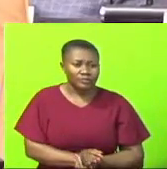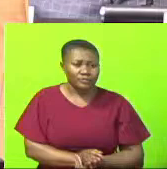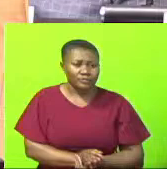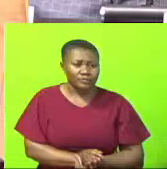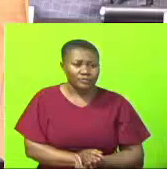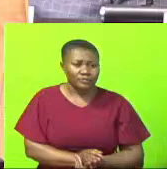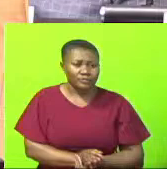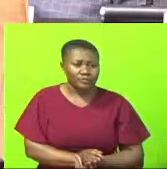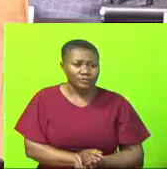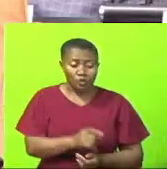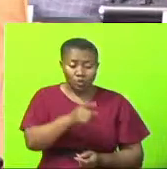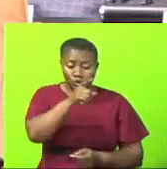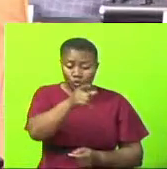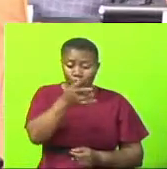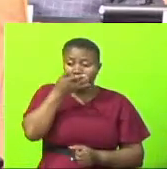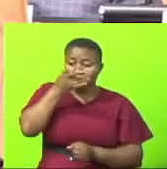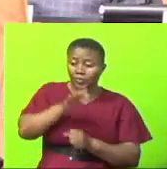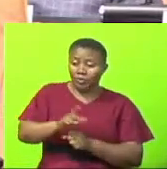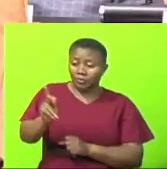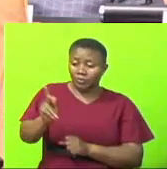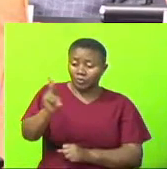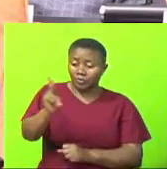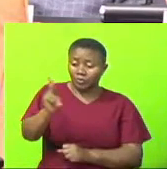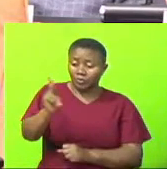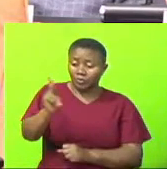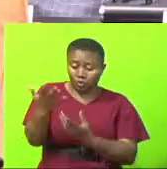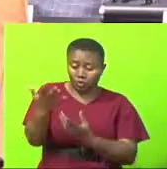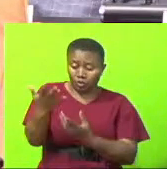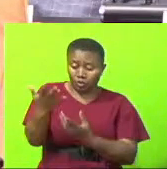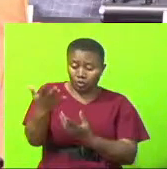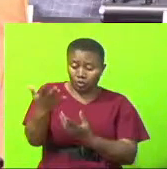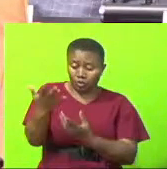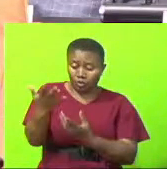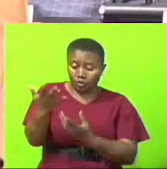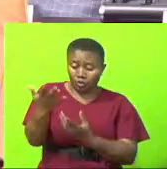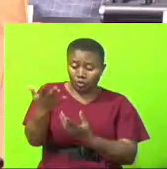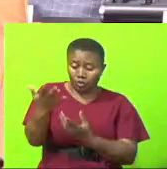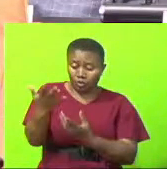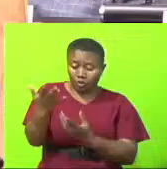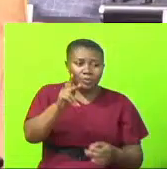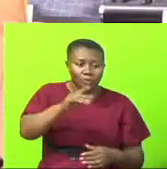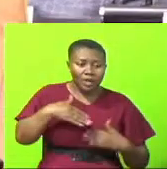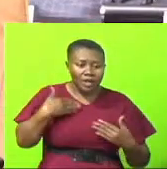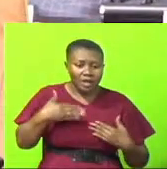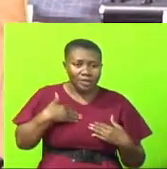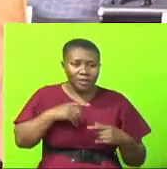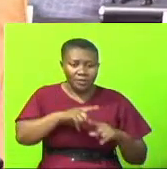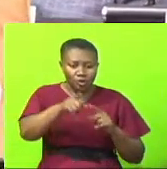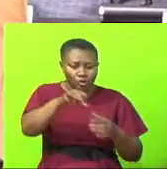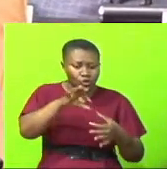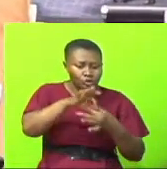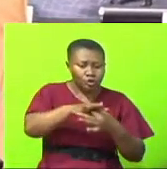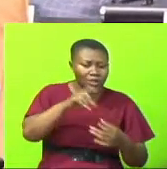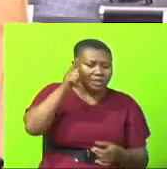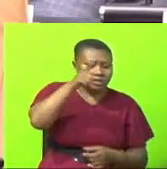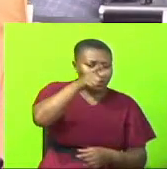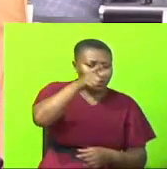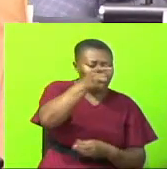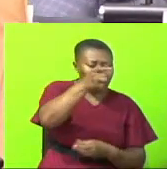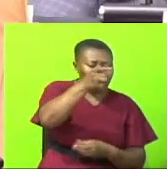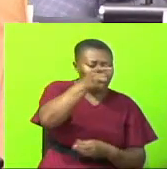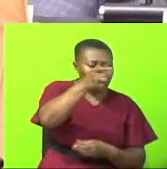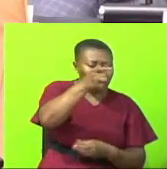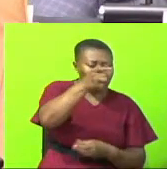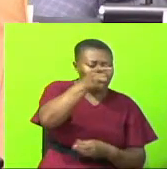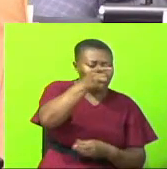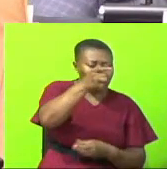and represent here for their personal interest or welfare. We wanted to prevent that. That is why Article 97 was provided. That is why